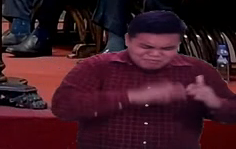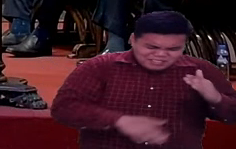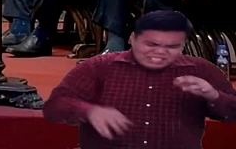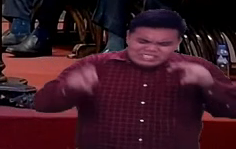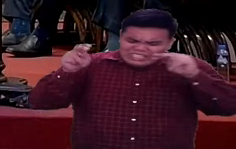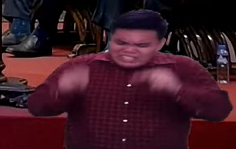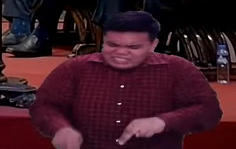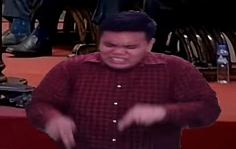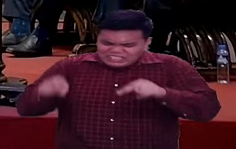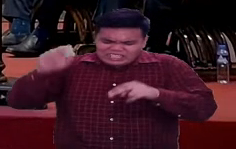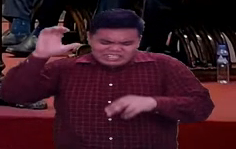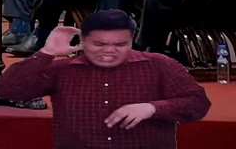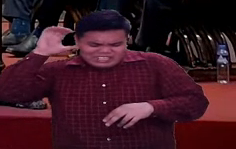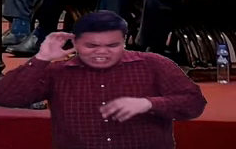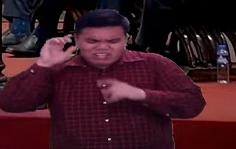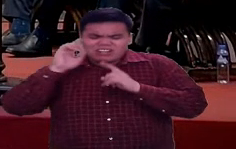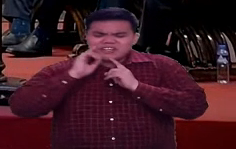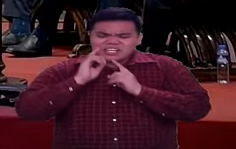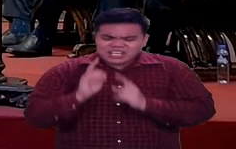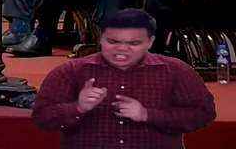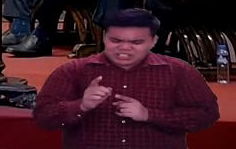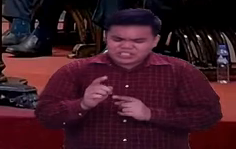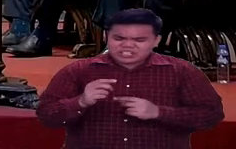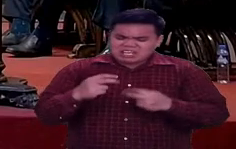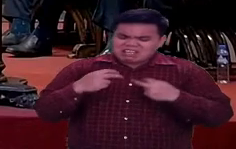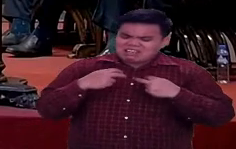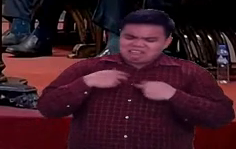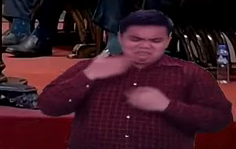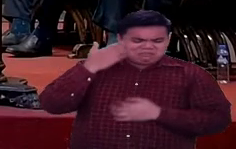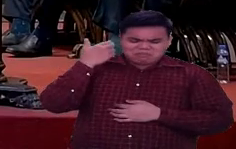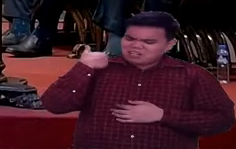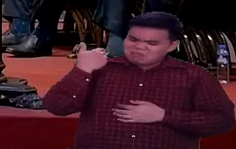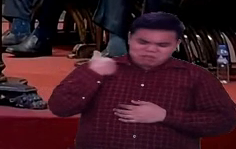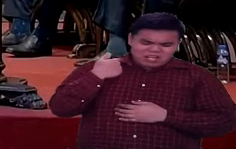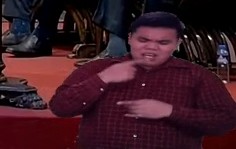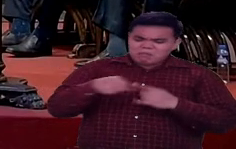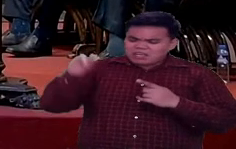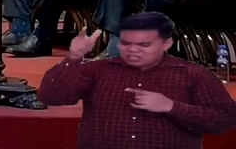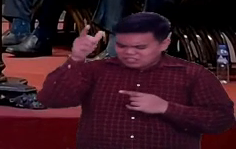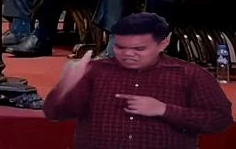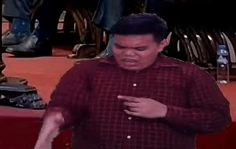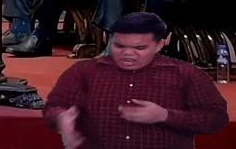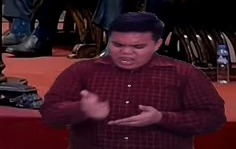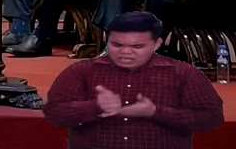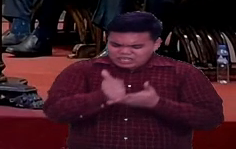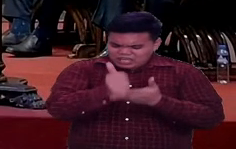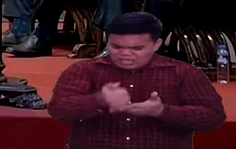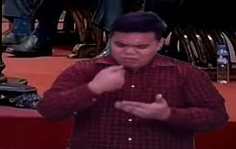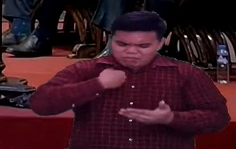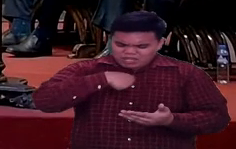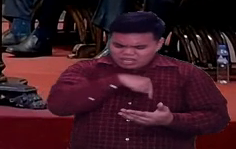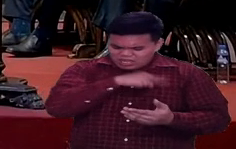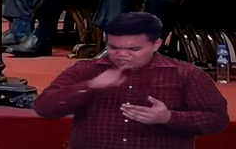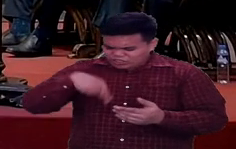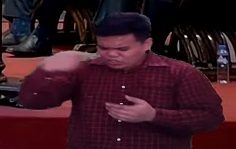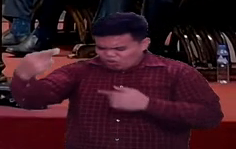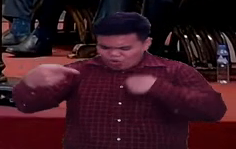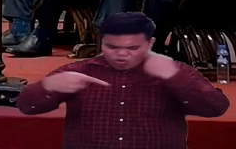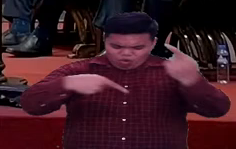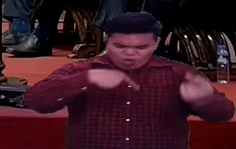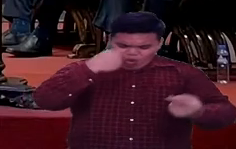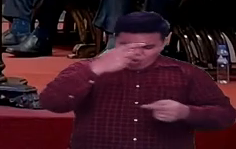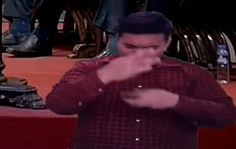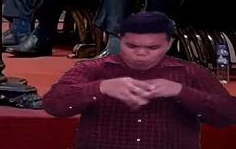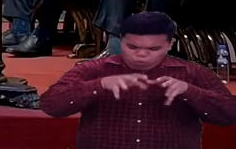They need to hear the answer. We have it. And God, help us to go around the world.